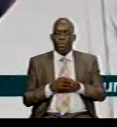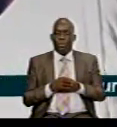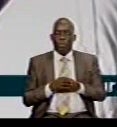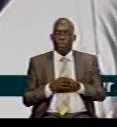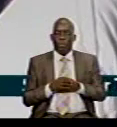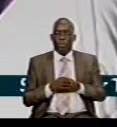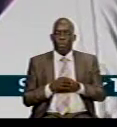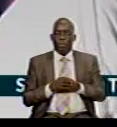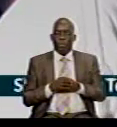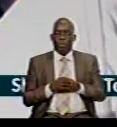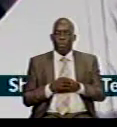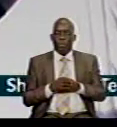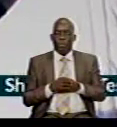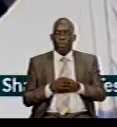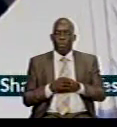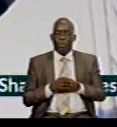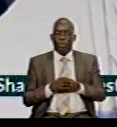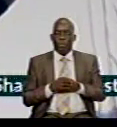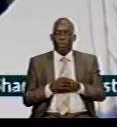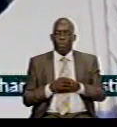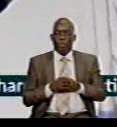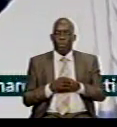Braminda. Talk.